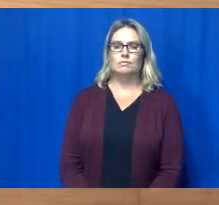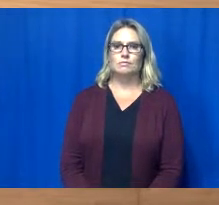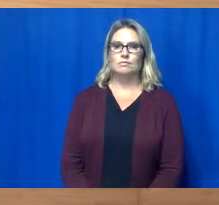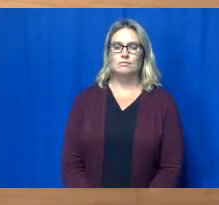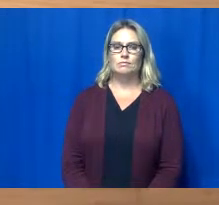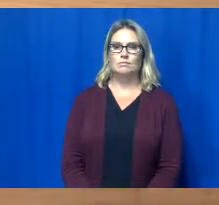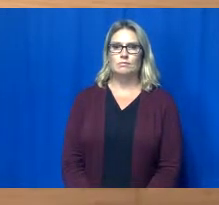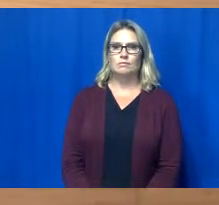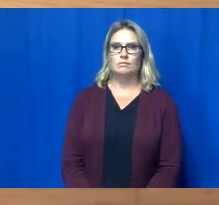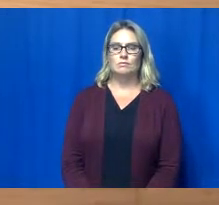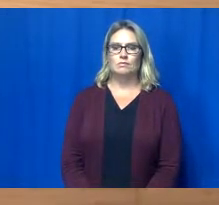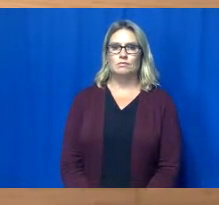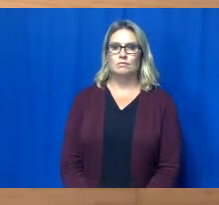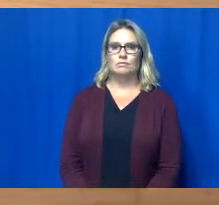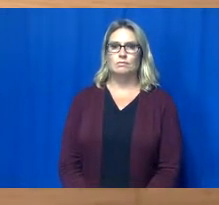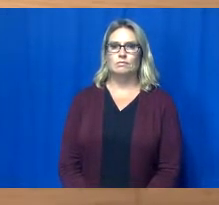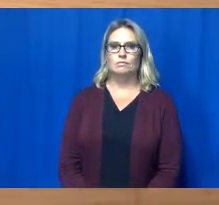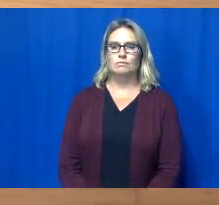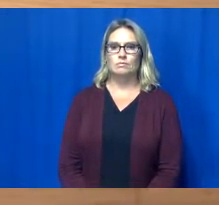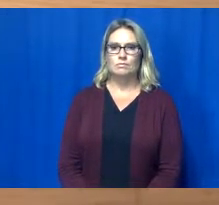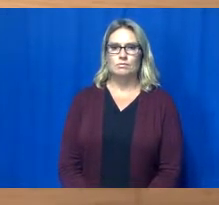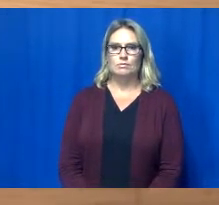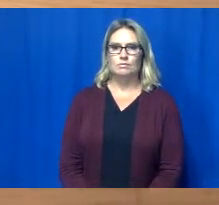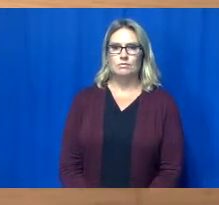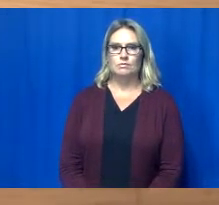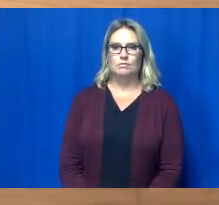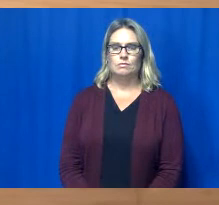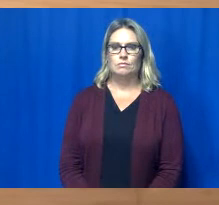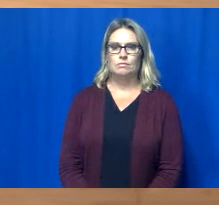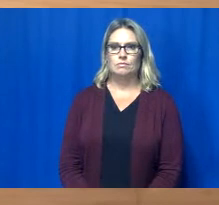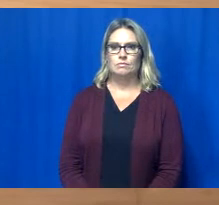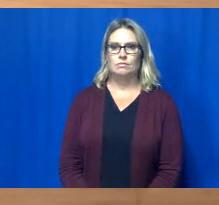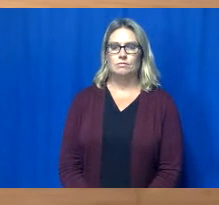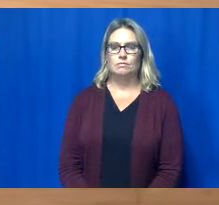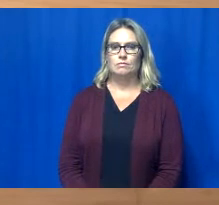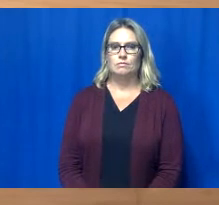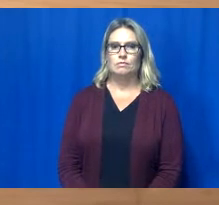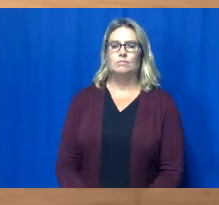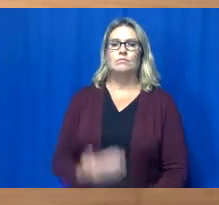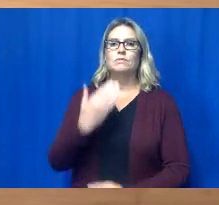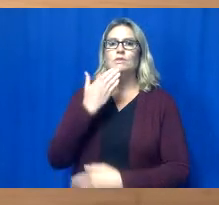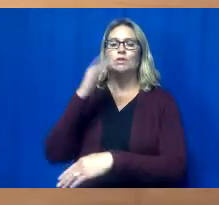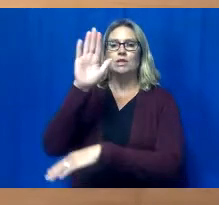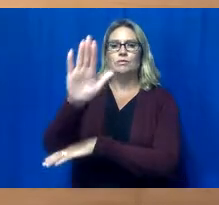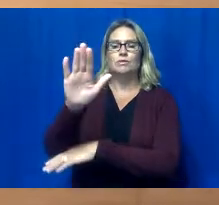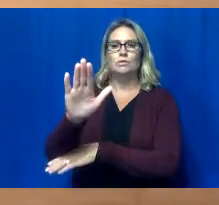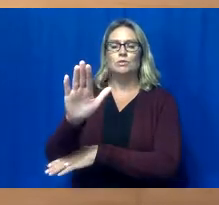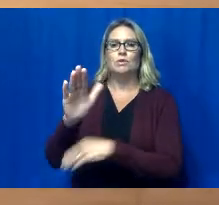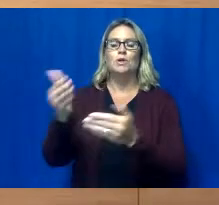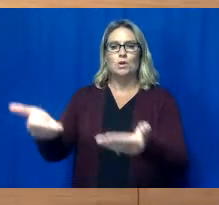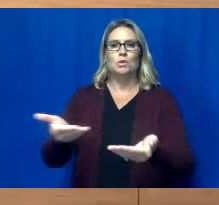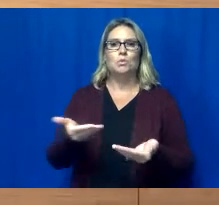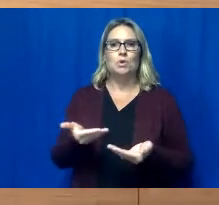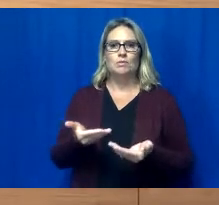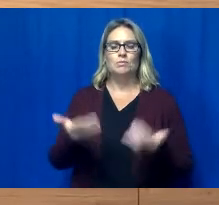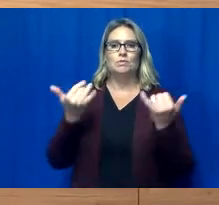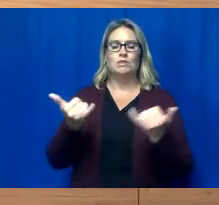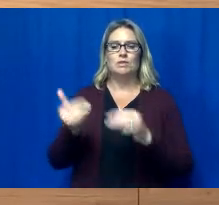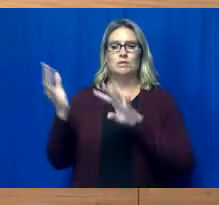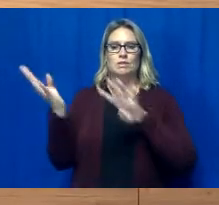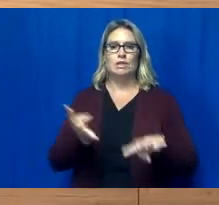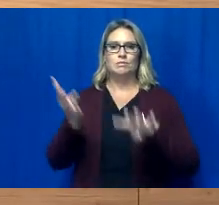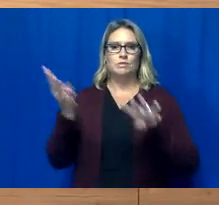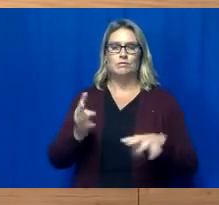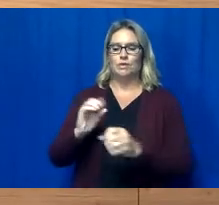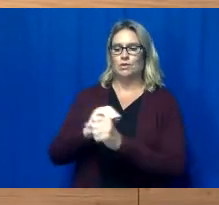Good afternoon, everyone, and welcome to today's update on COVID-19 in New Brunswick. Bonjour tout le monde et bienvenue à cette mise à jour